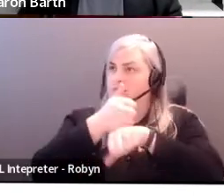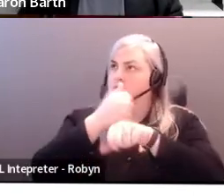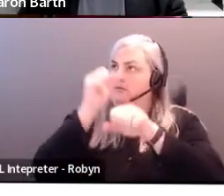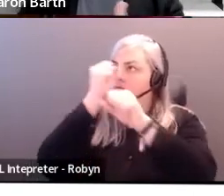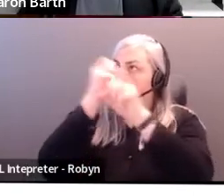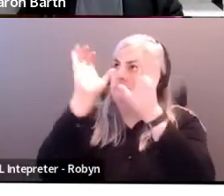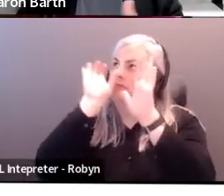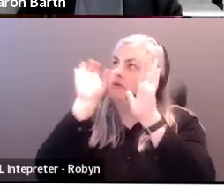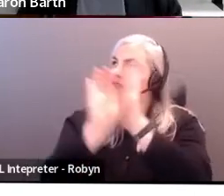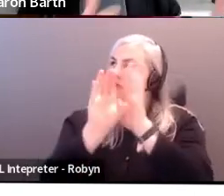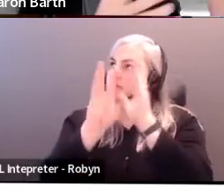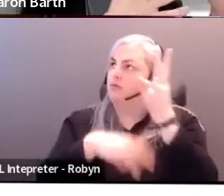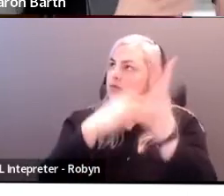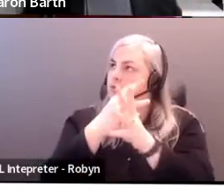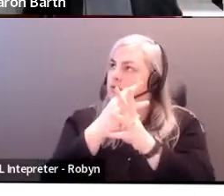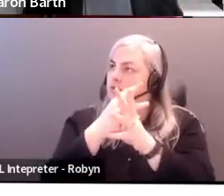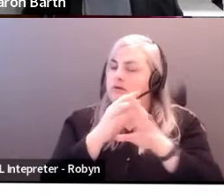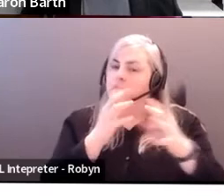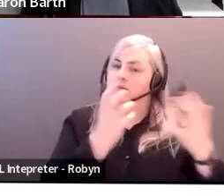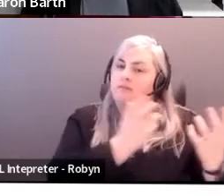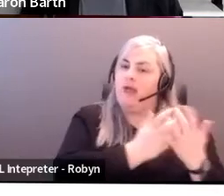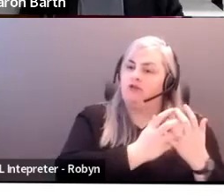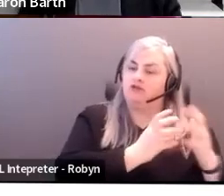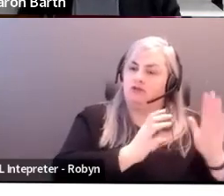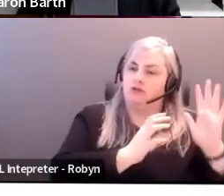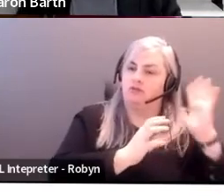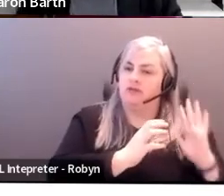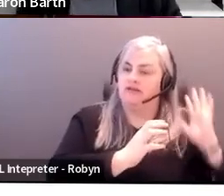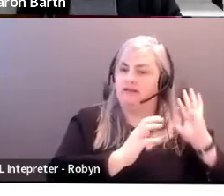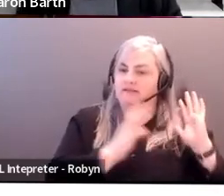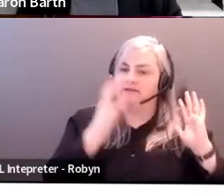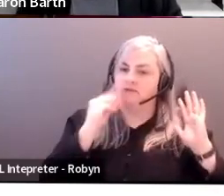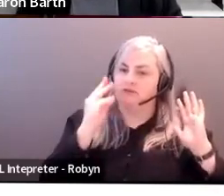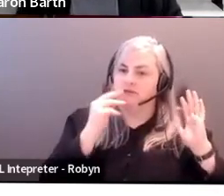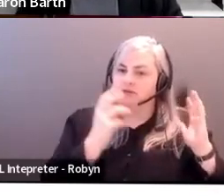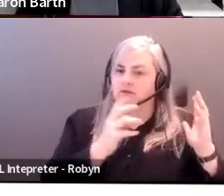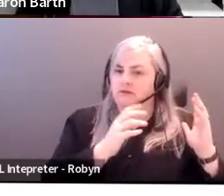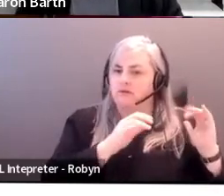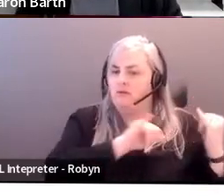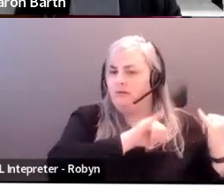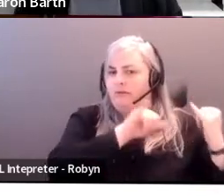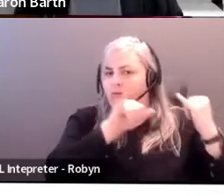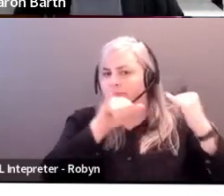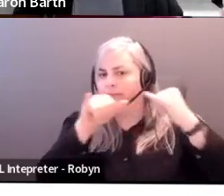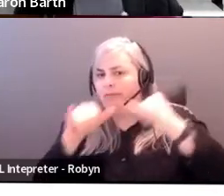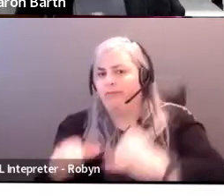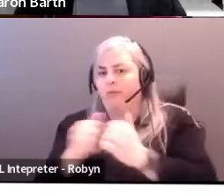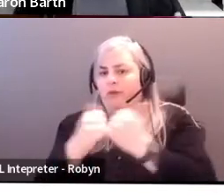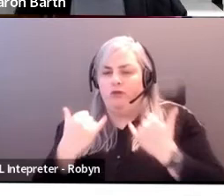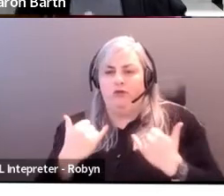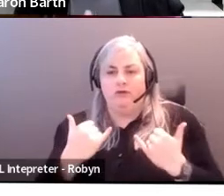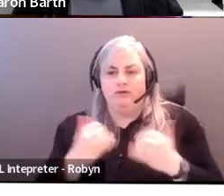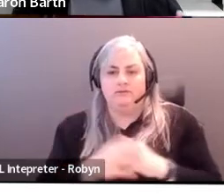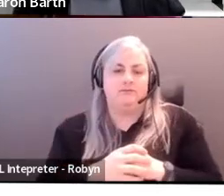world, right, by matching our past experiences to our current ones. And when there's